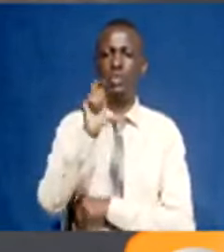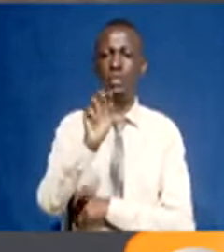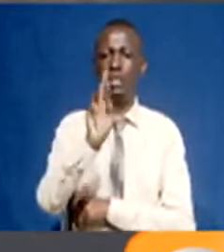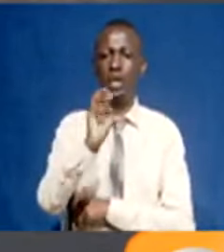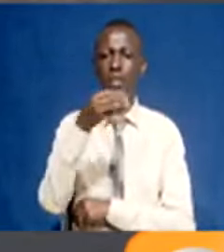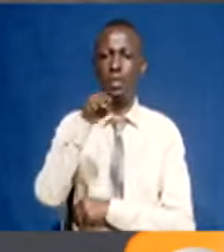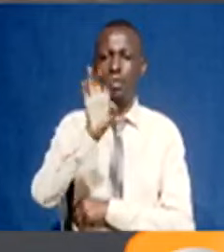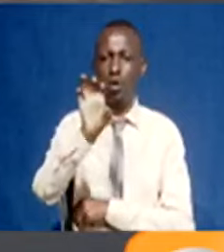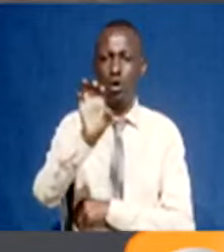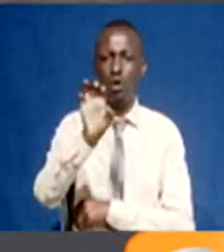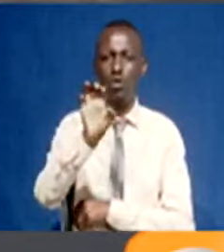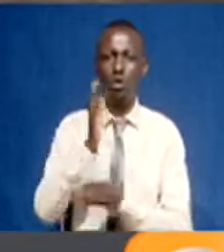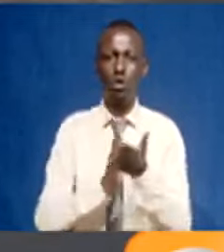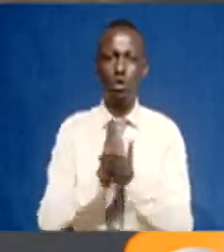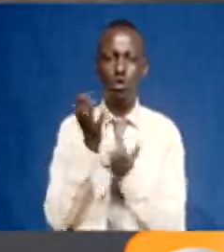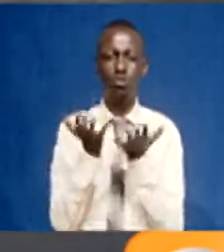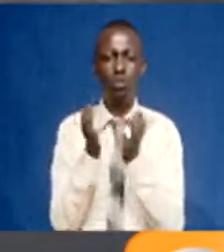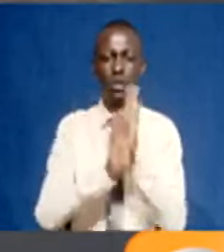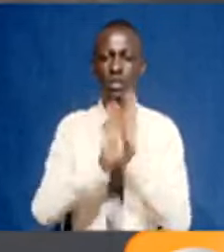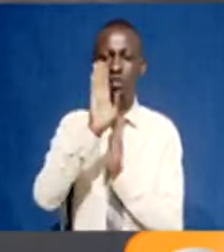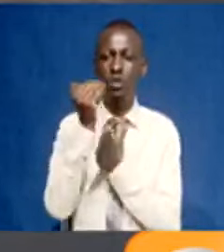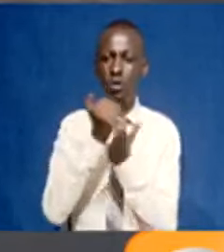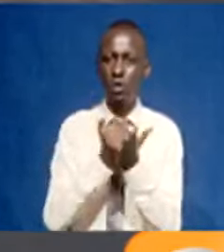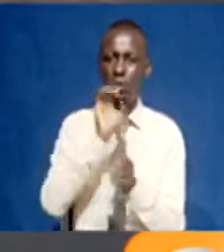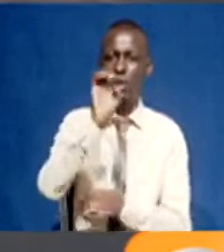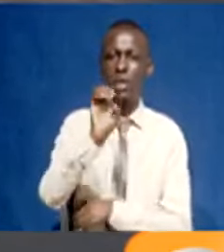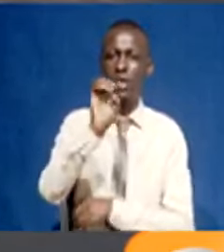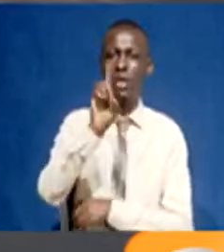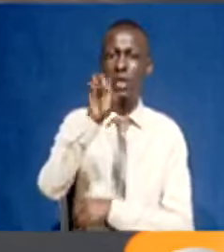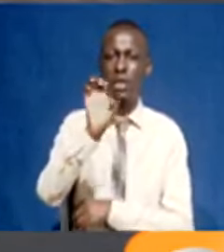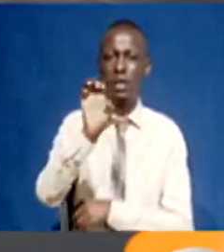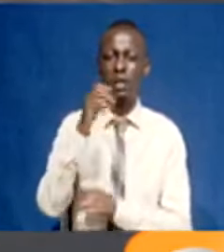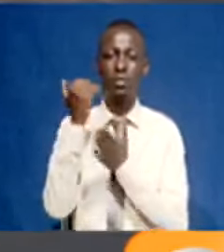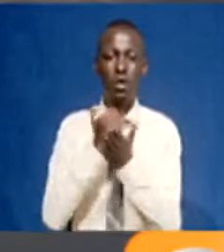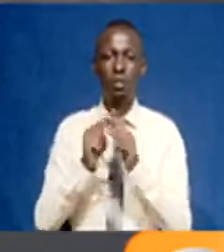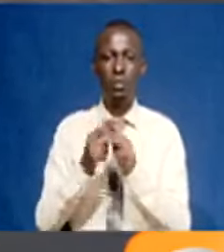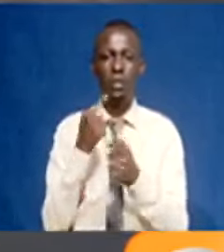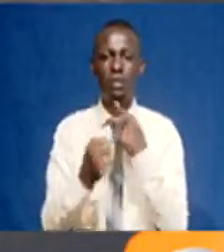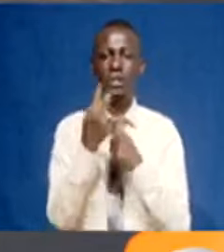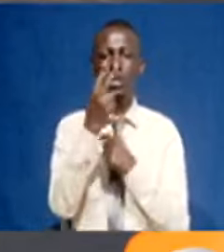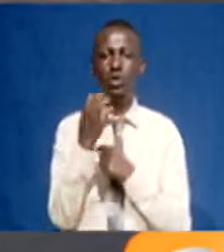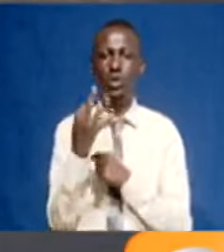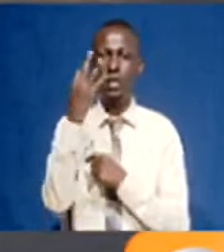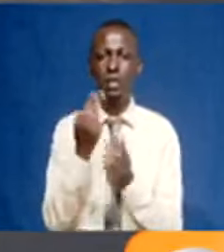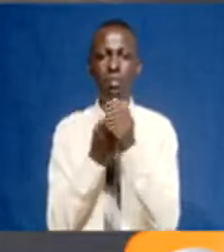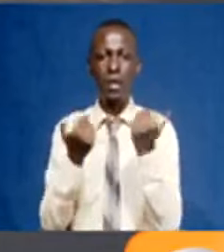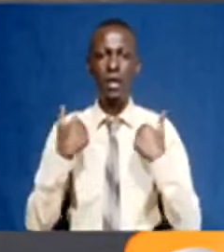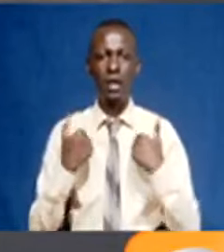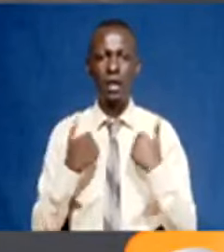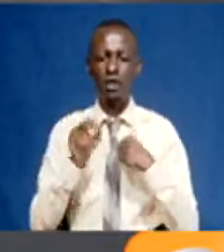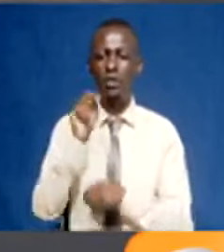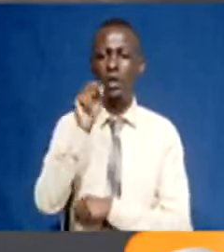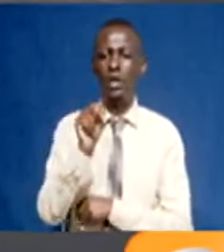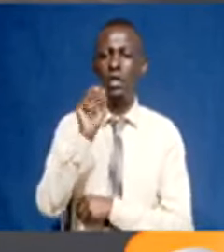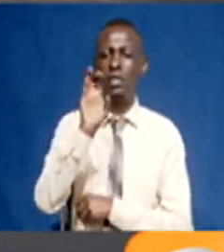Enterprise Development Program. Now, the EDP program was established back in 2023 as a result of a partnership between